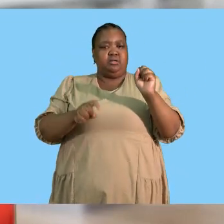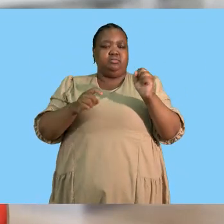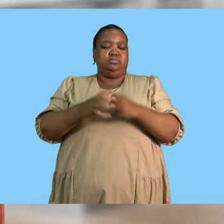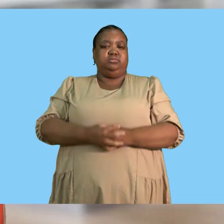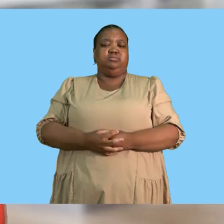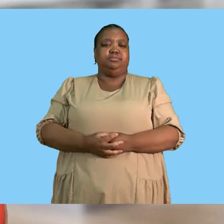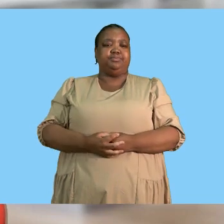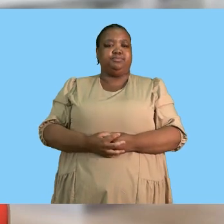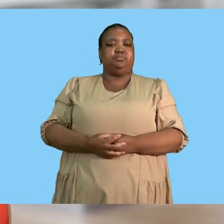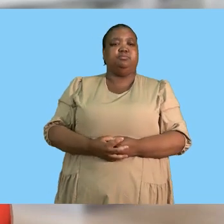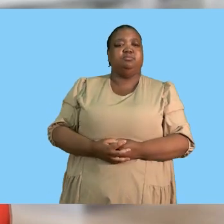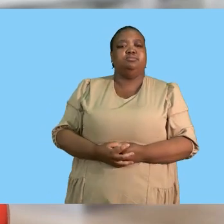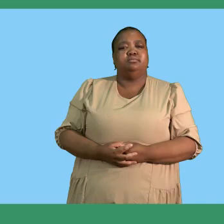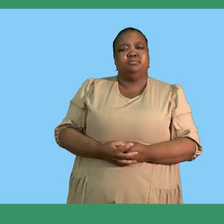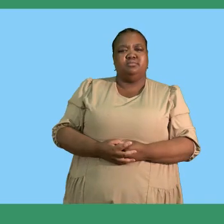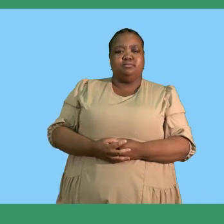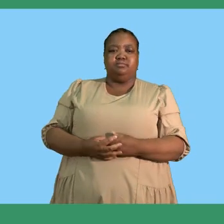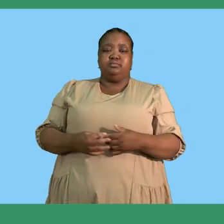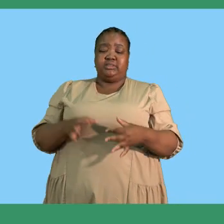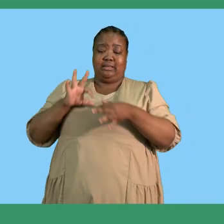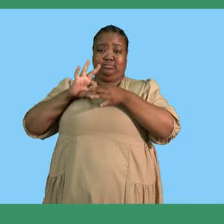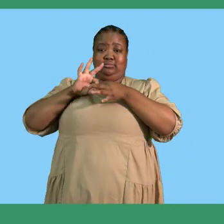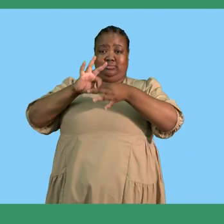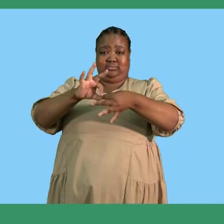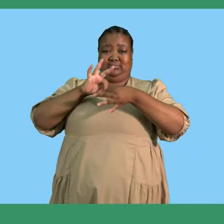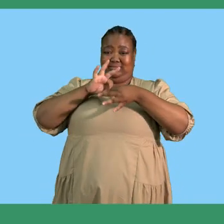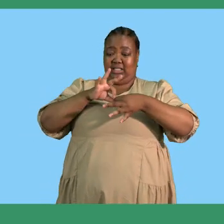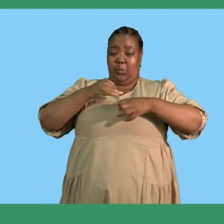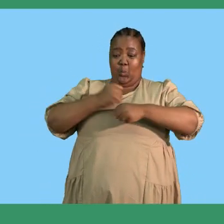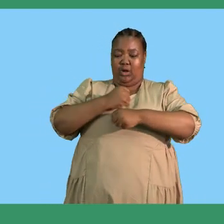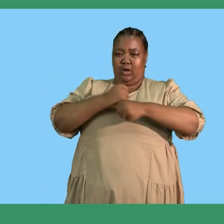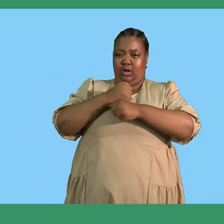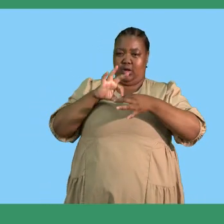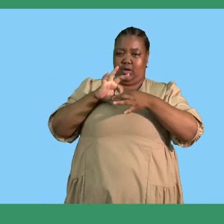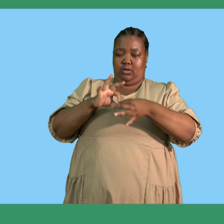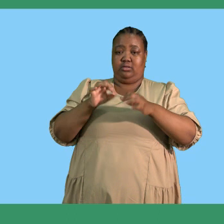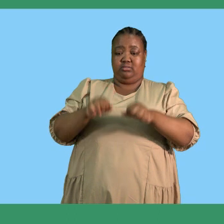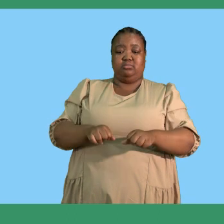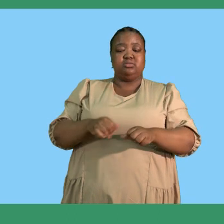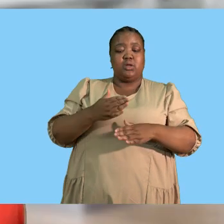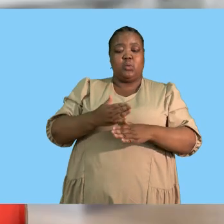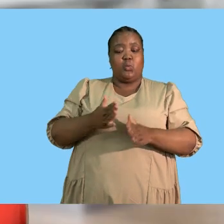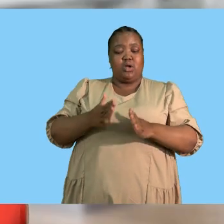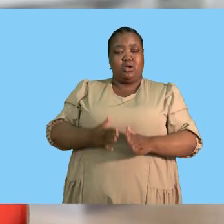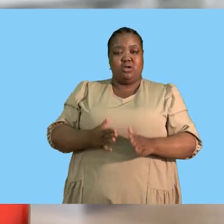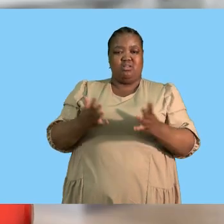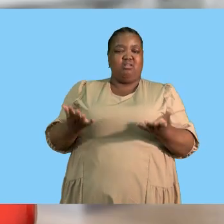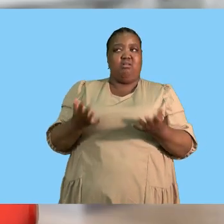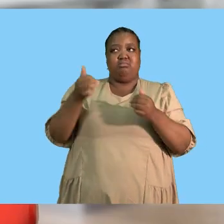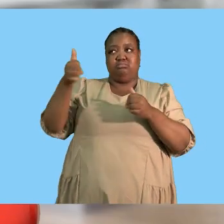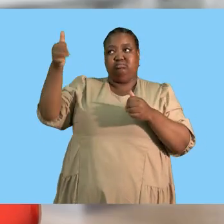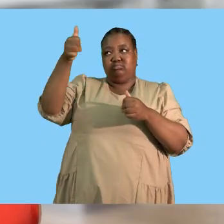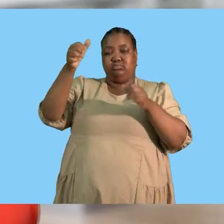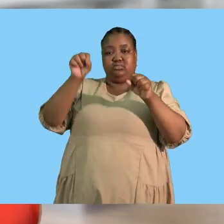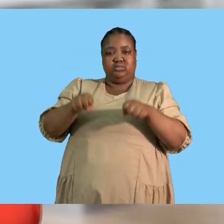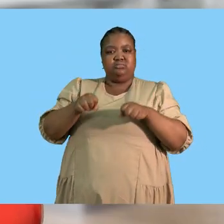deals. Also, you must have a commitment to your work, meaning that as an